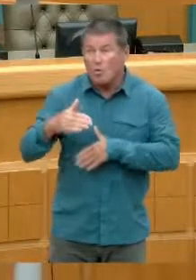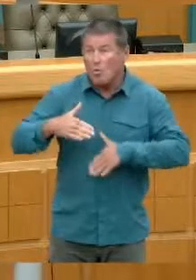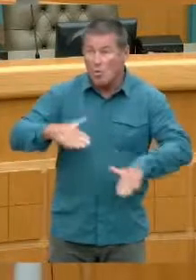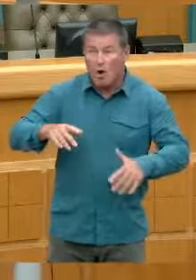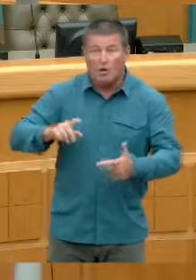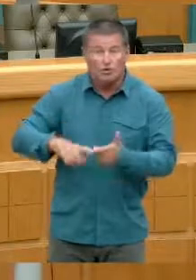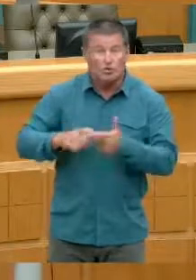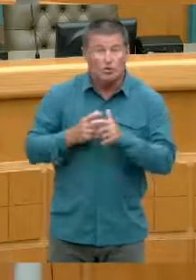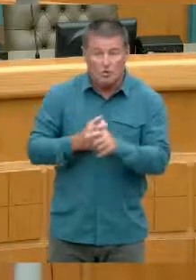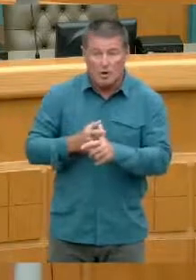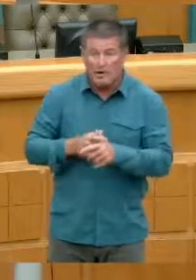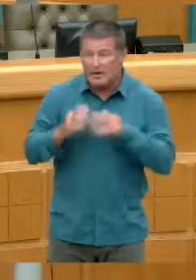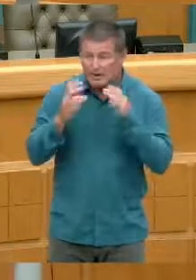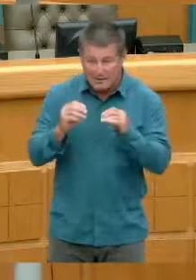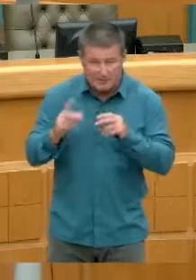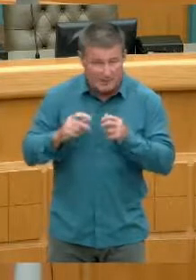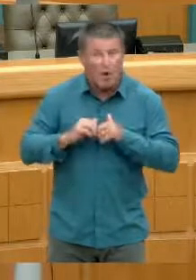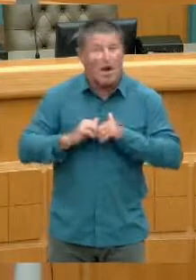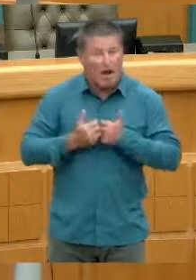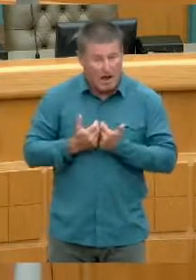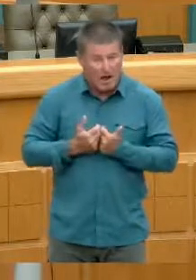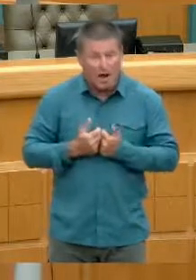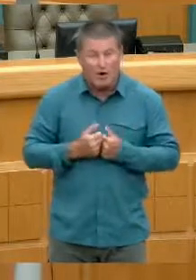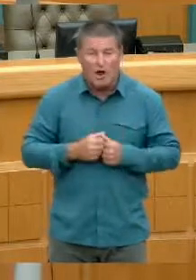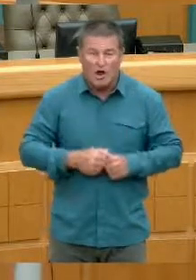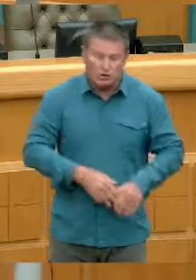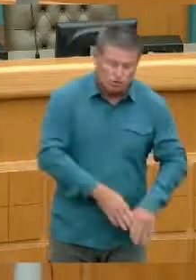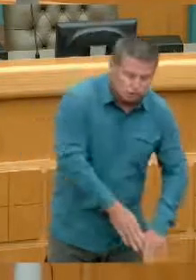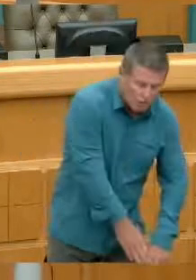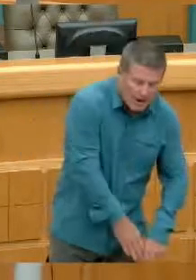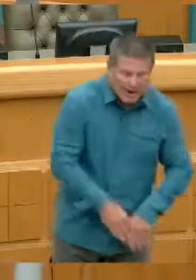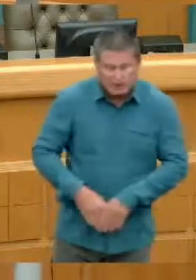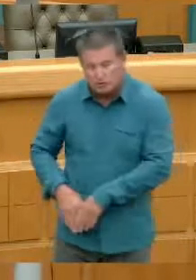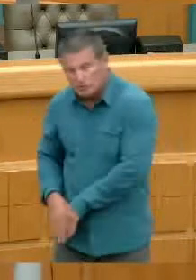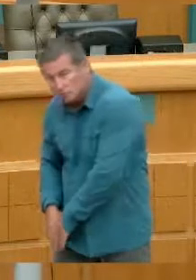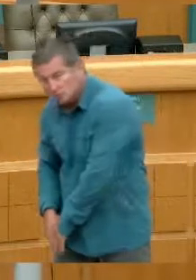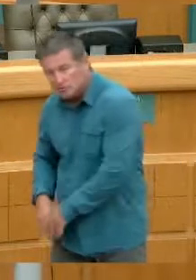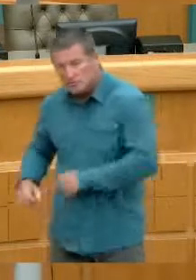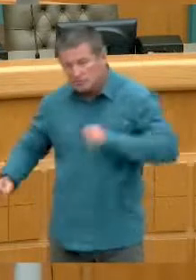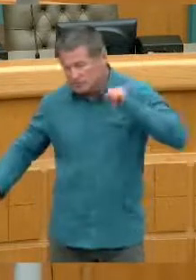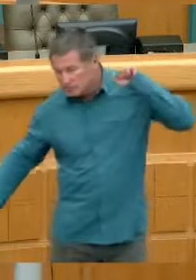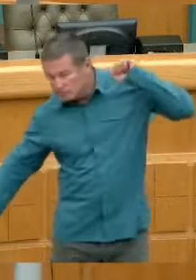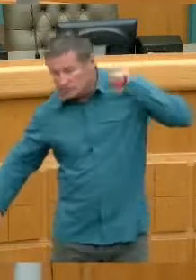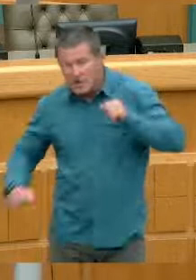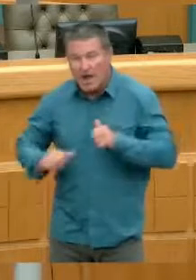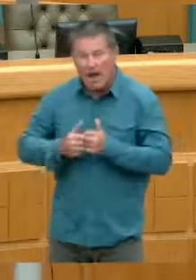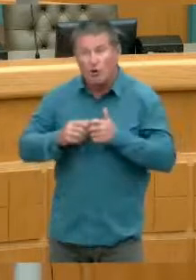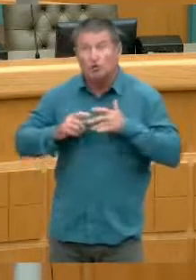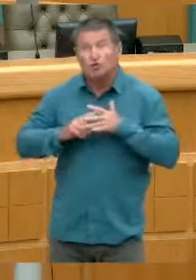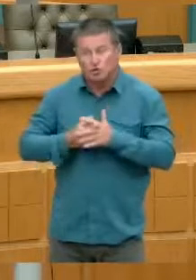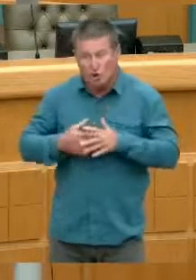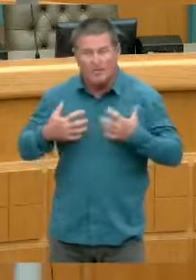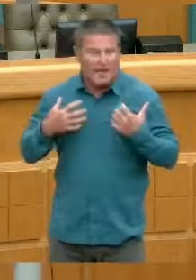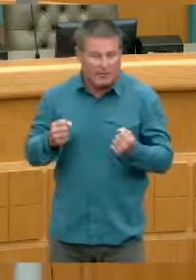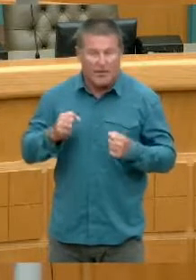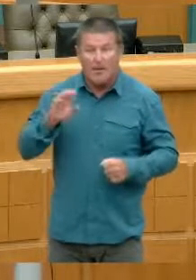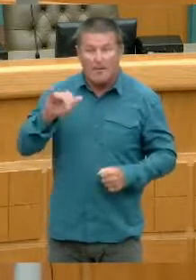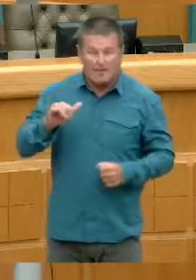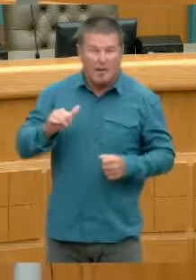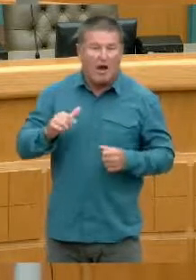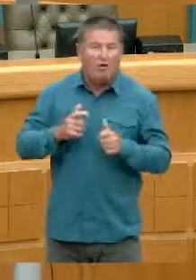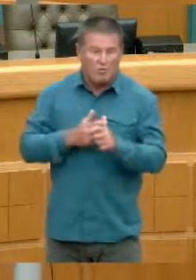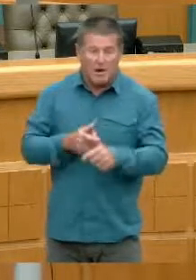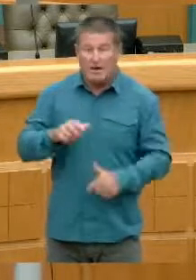run, just teaching people how to stretch and just be ready to begin getting healthier just by walking. And then